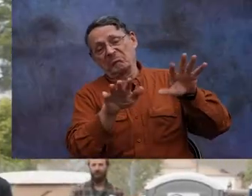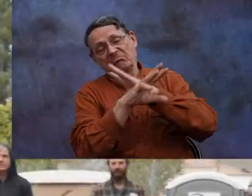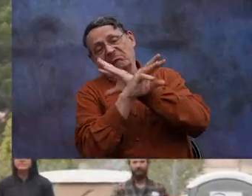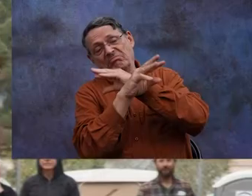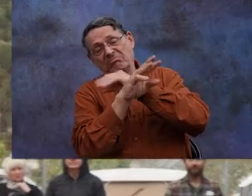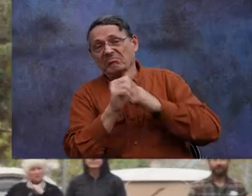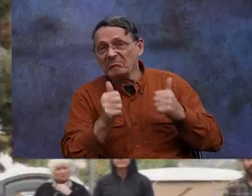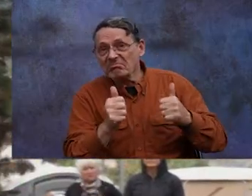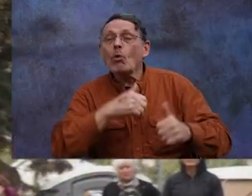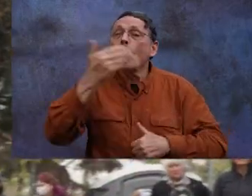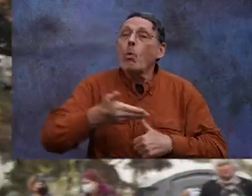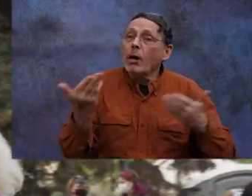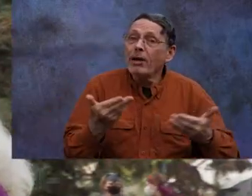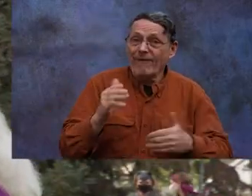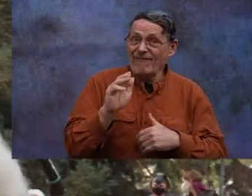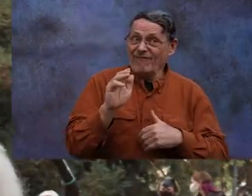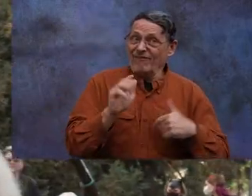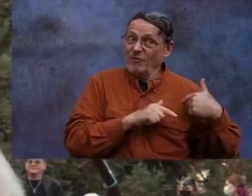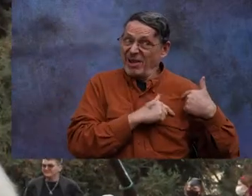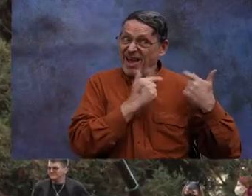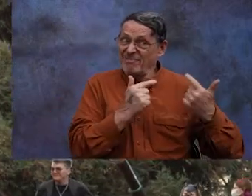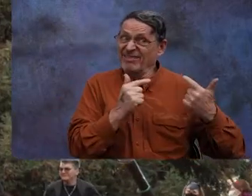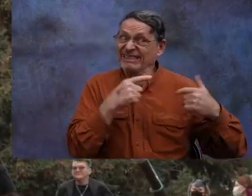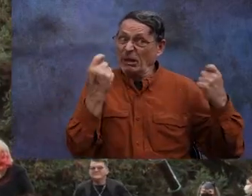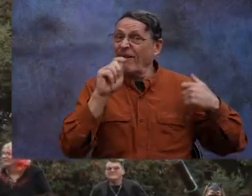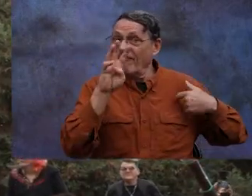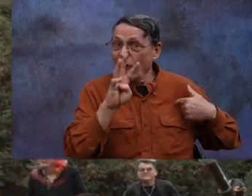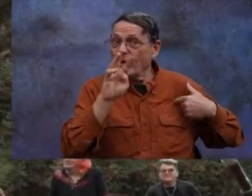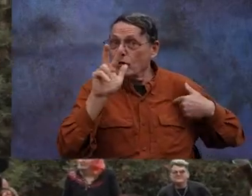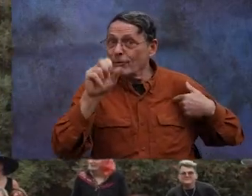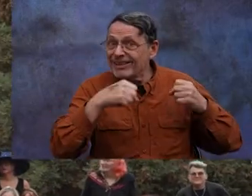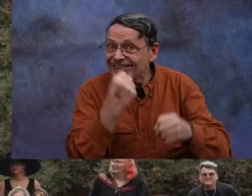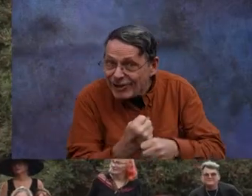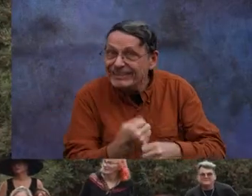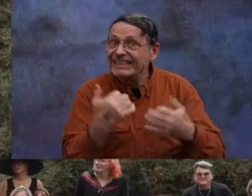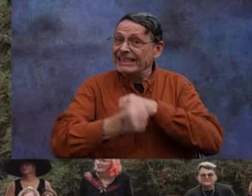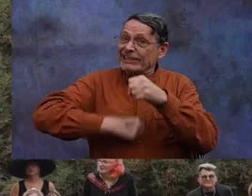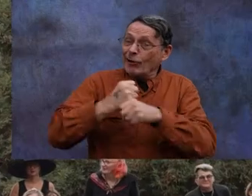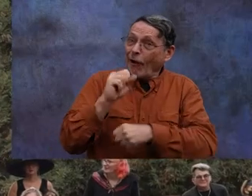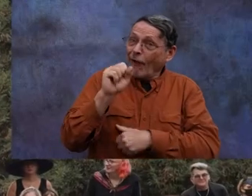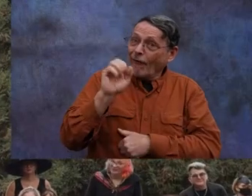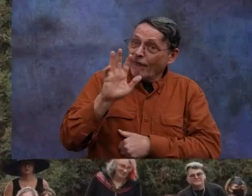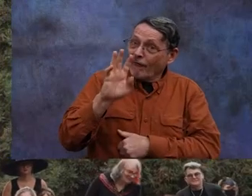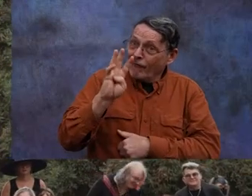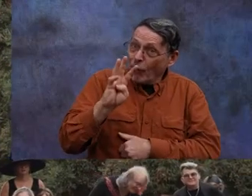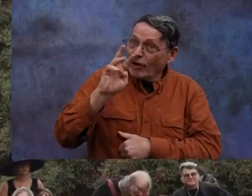Welcome to the 43rd. Think about that for a minute. 43rd annual spiral